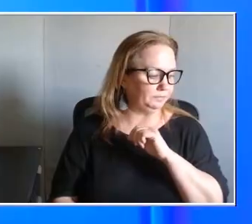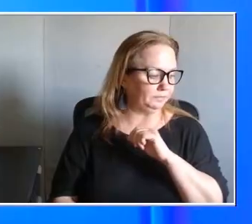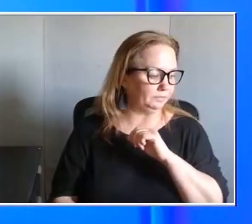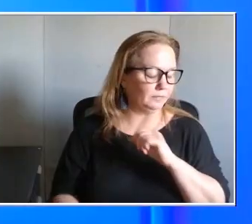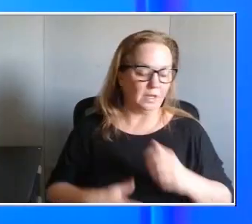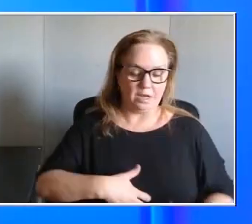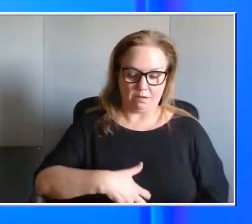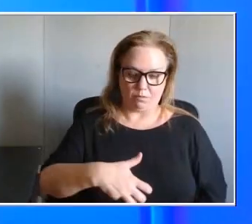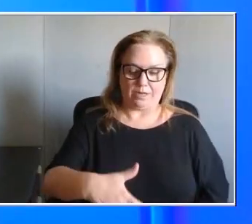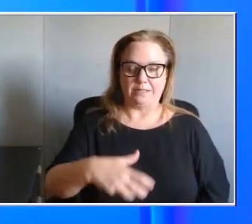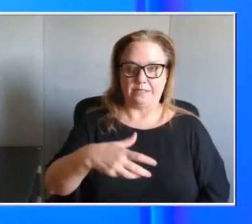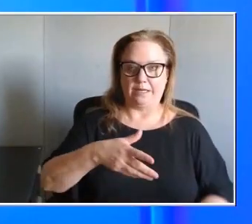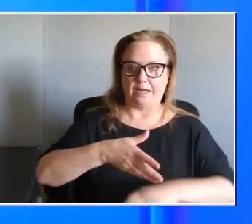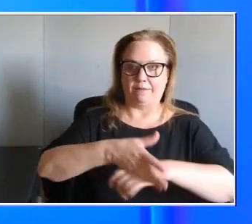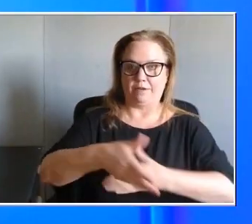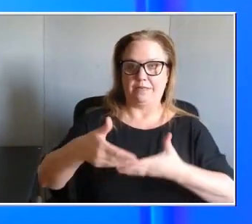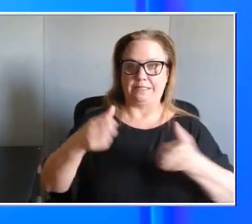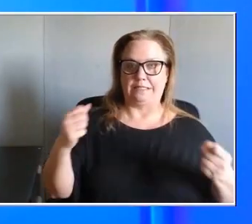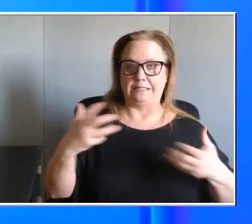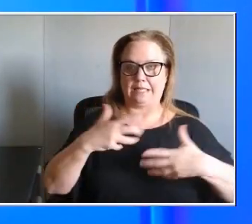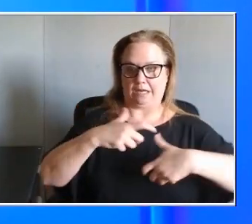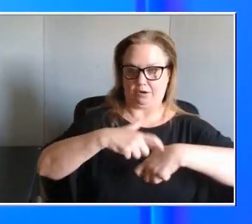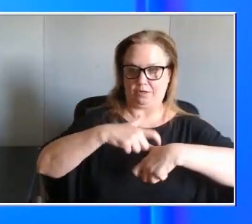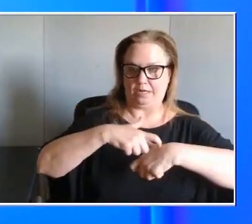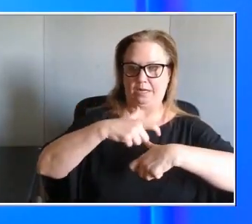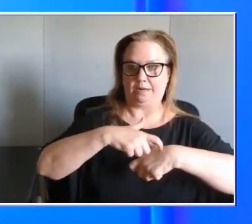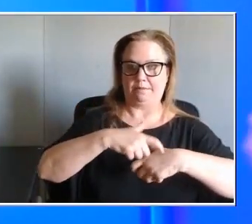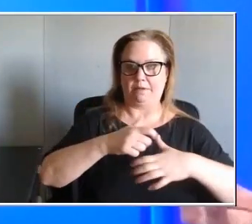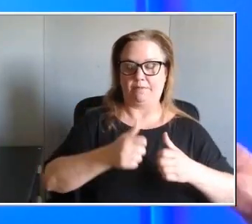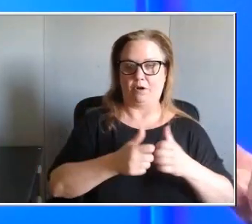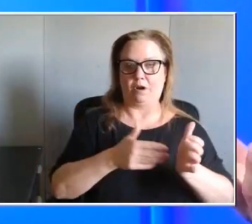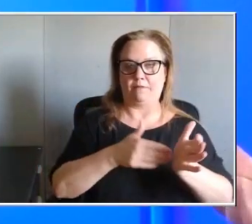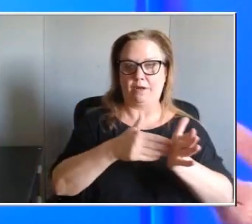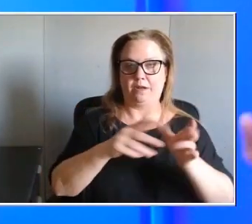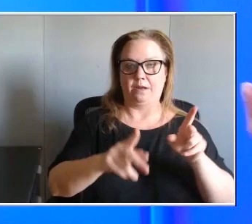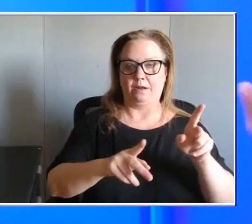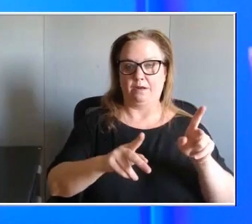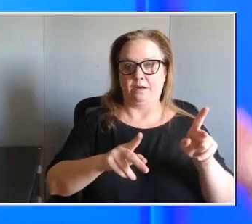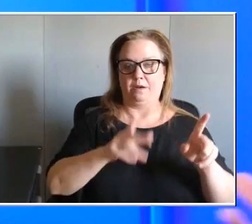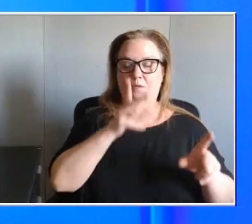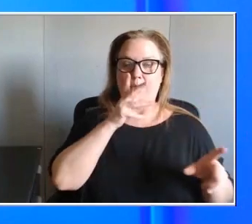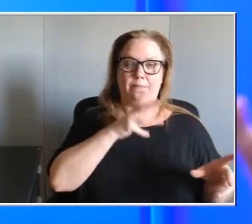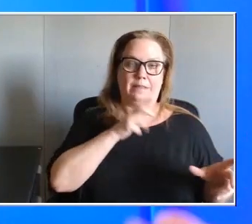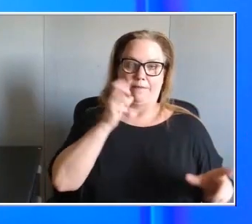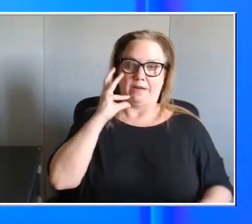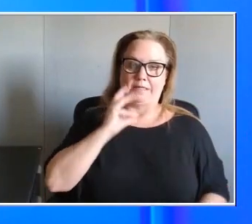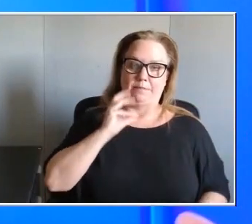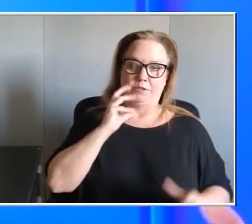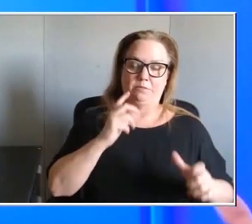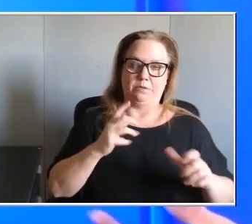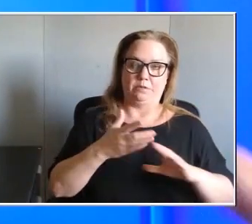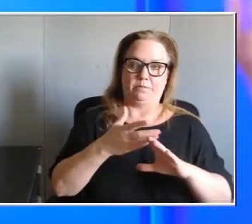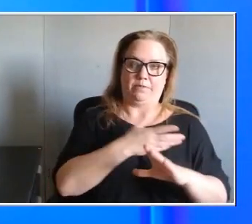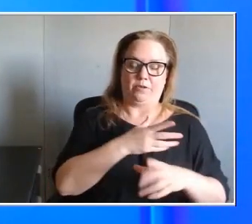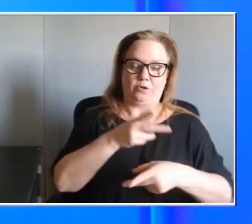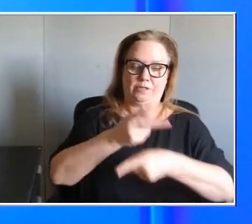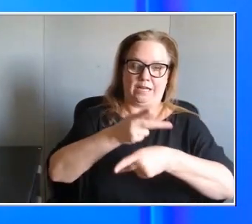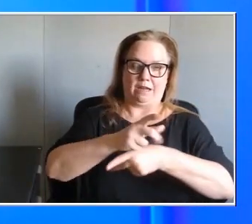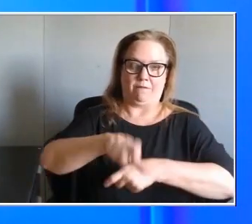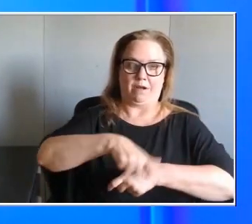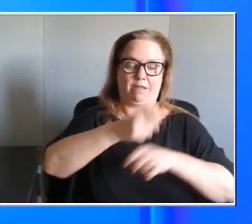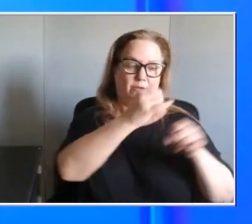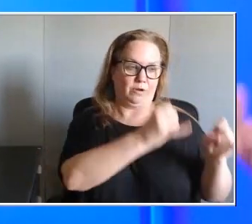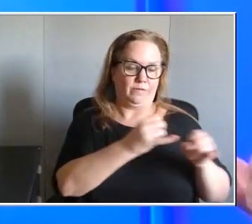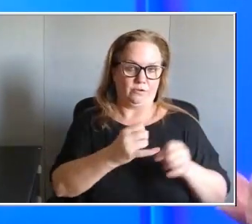pregnancy and postpartum is a scary time. It's for a lot of people, they haven't experienced this before. They're taking care of another individual.